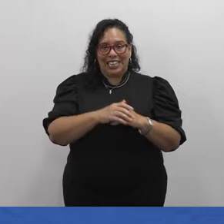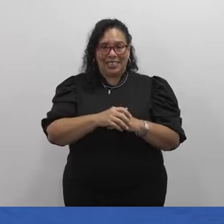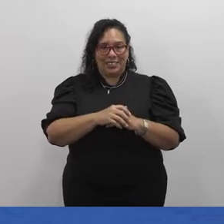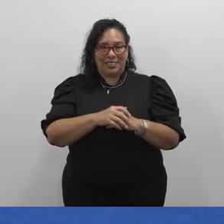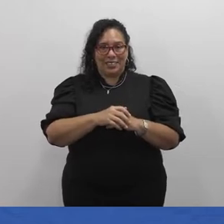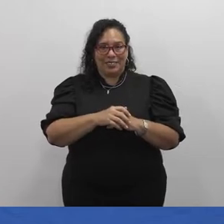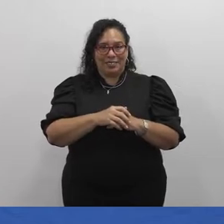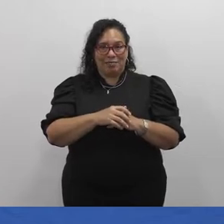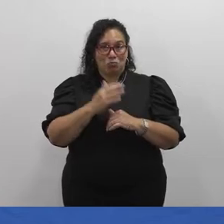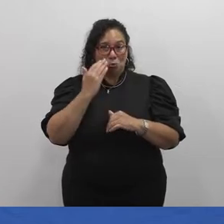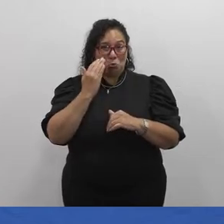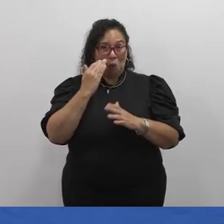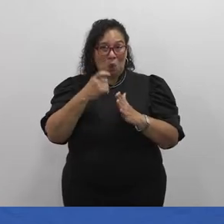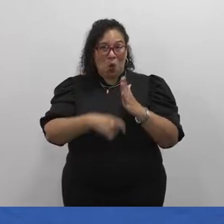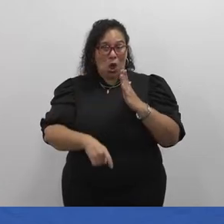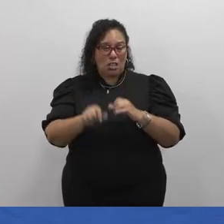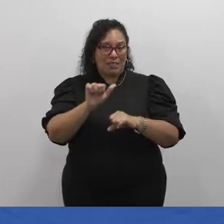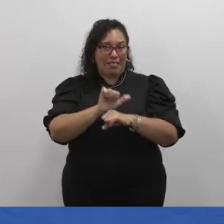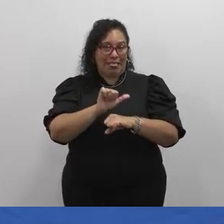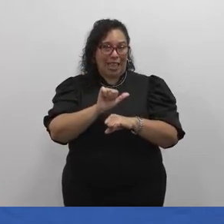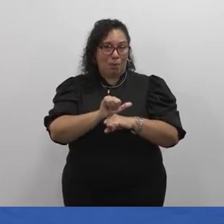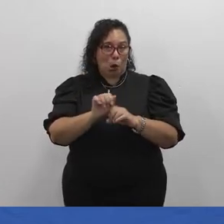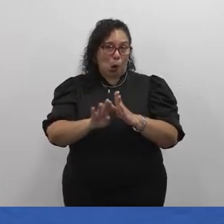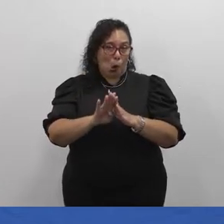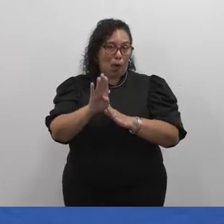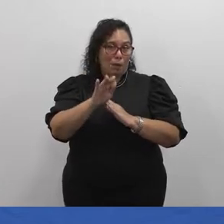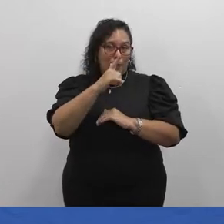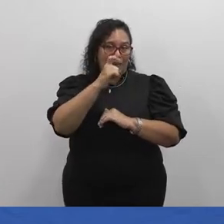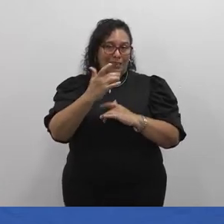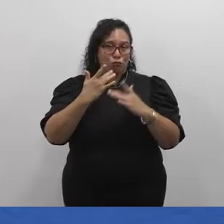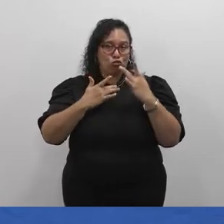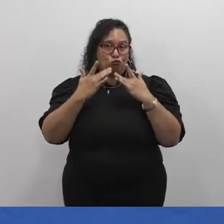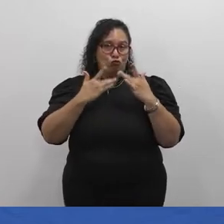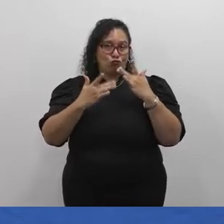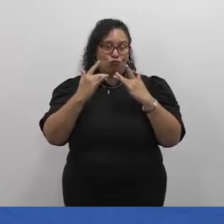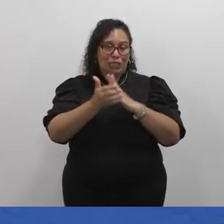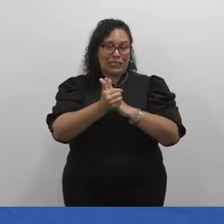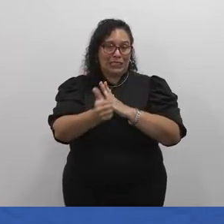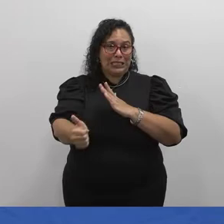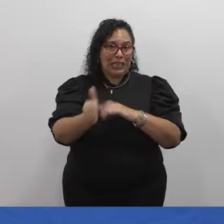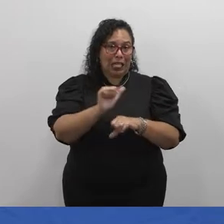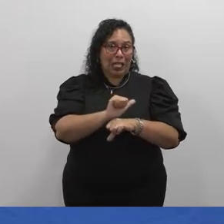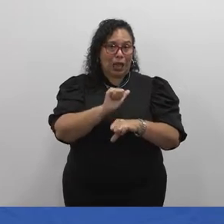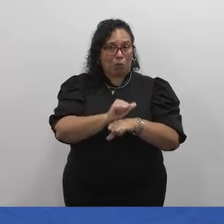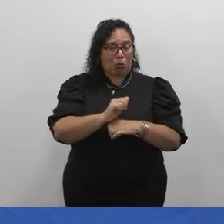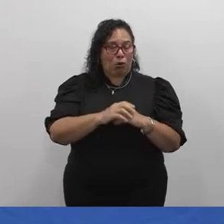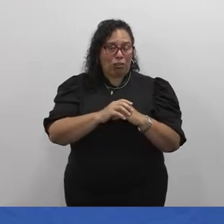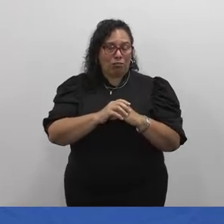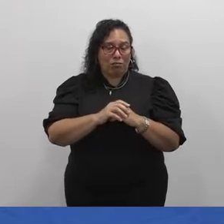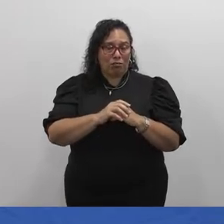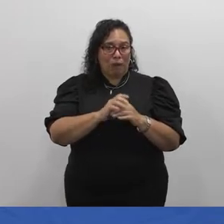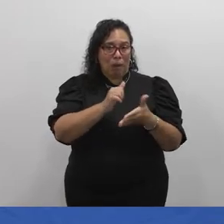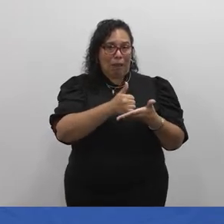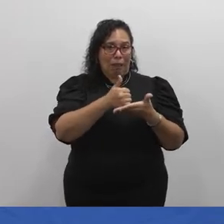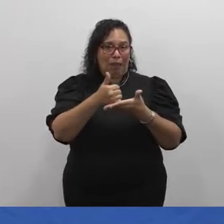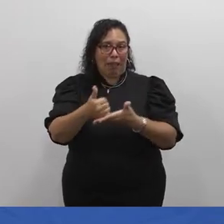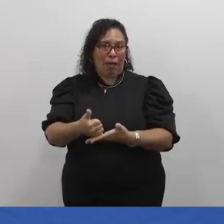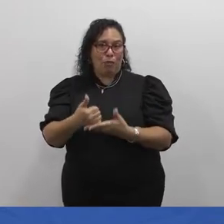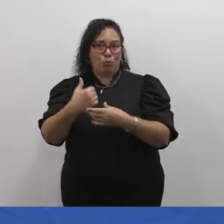of labor continues to go up because we have shortages of skilled labor and we can help to